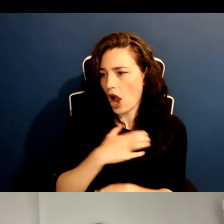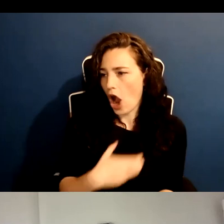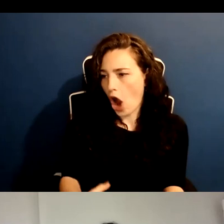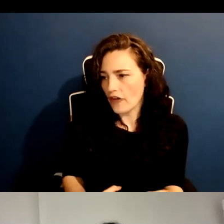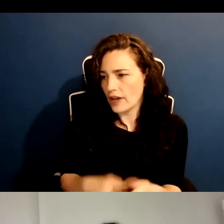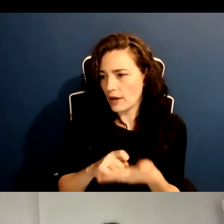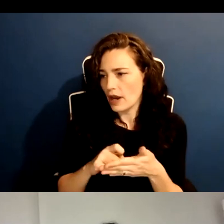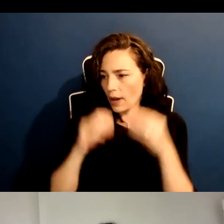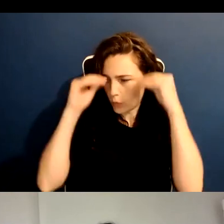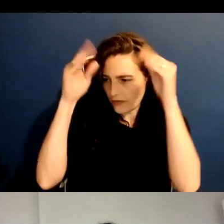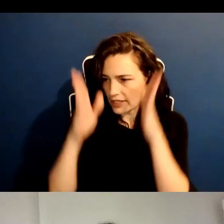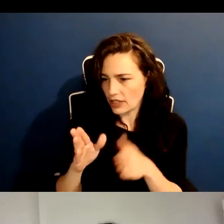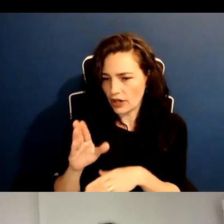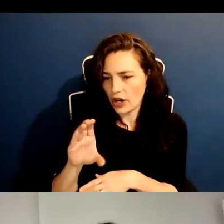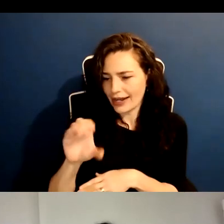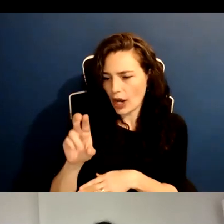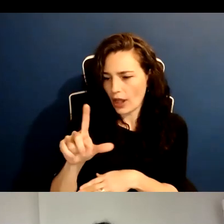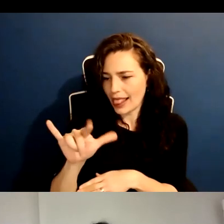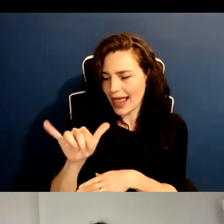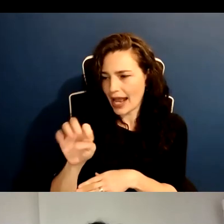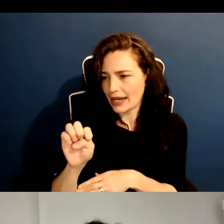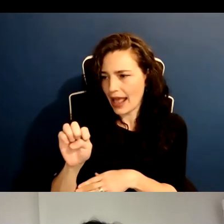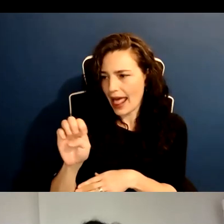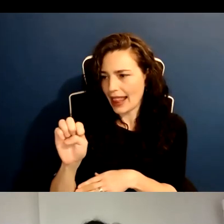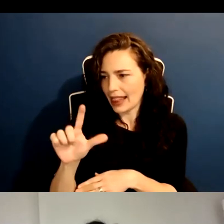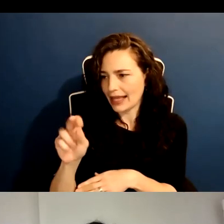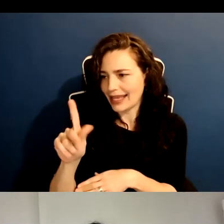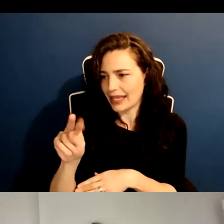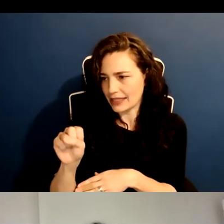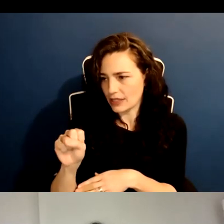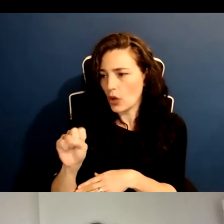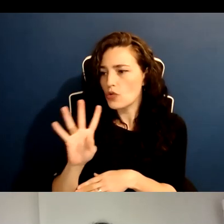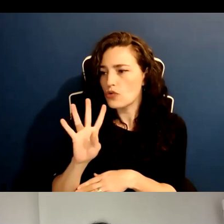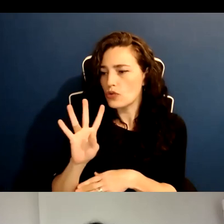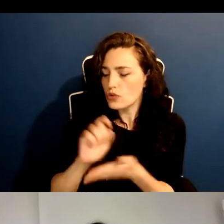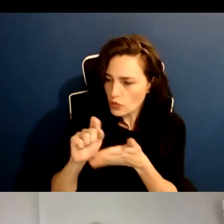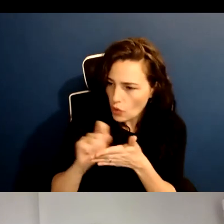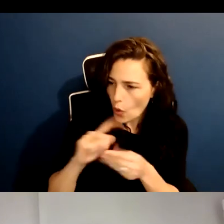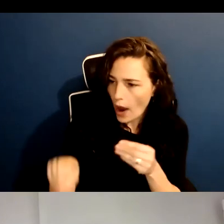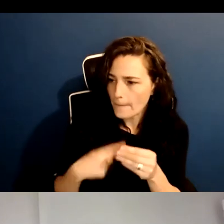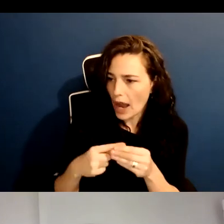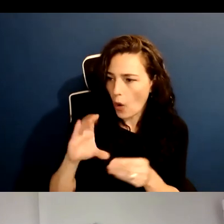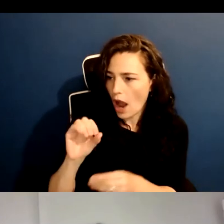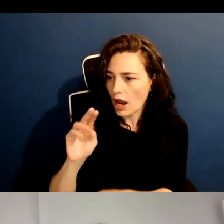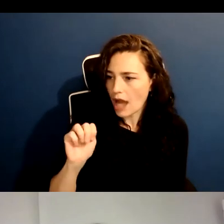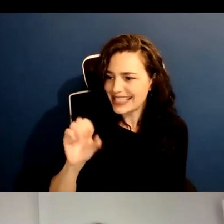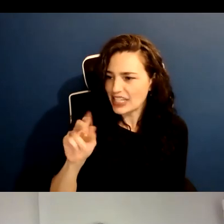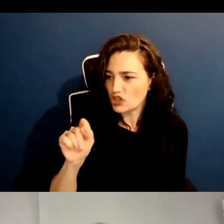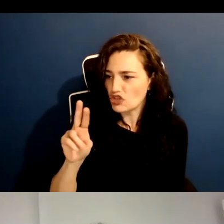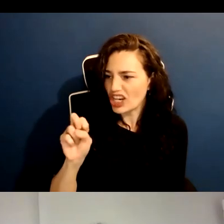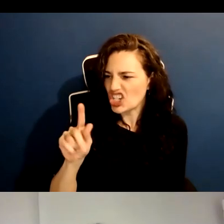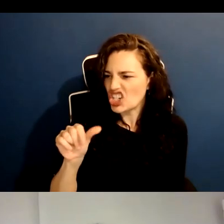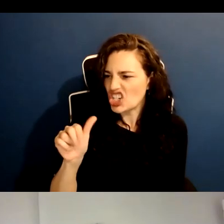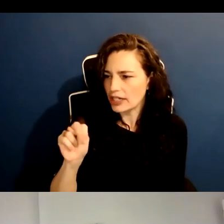Caroline Elkins, who wrote about British concentration camps in Kenya. And it just blew my mind. I'd never heard of